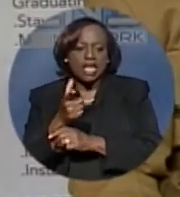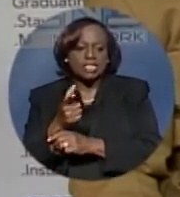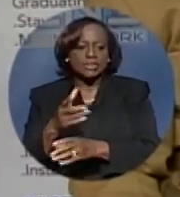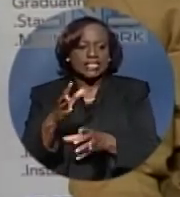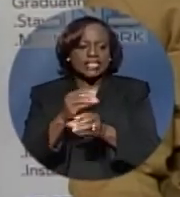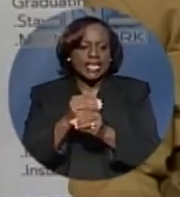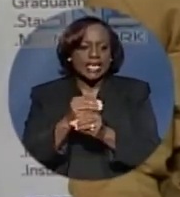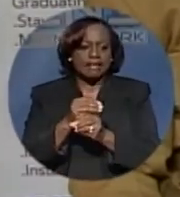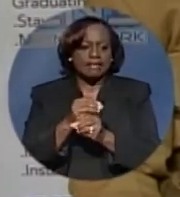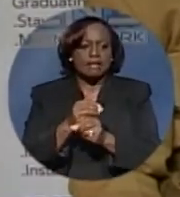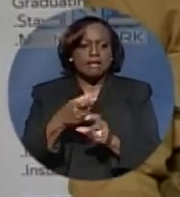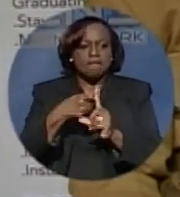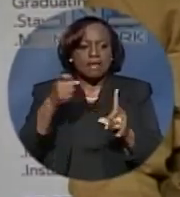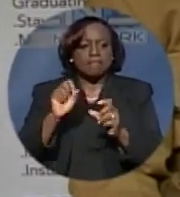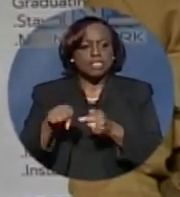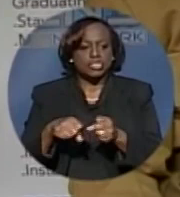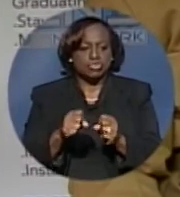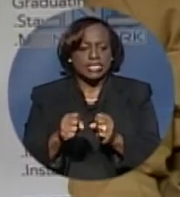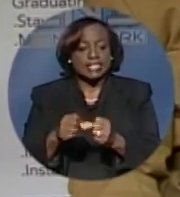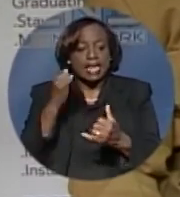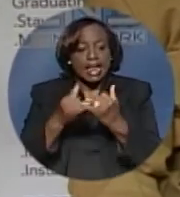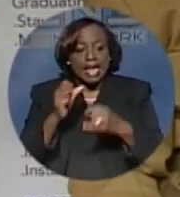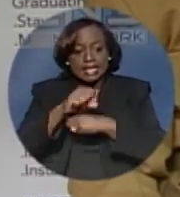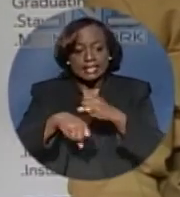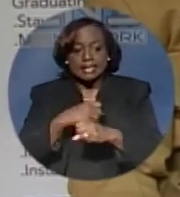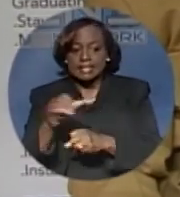which compared to last year at the same time, we took